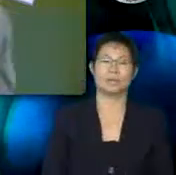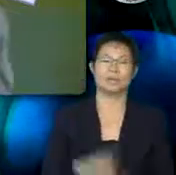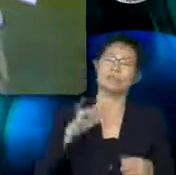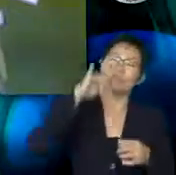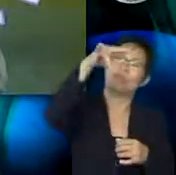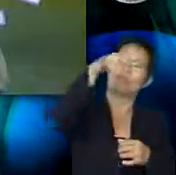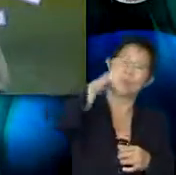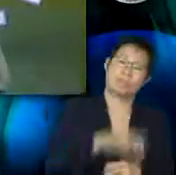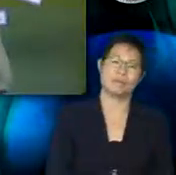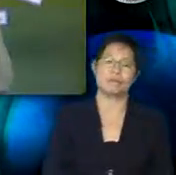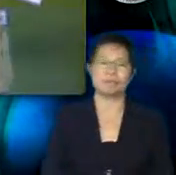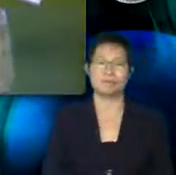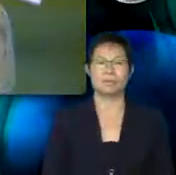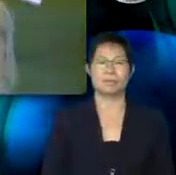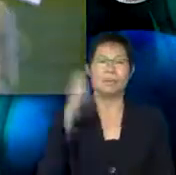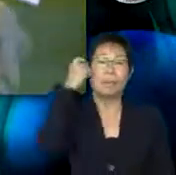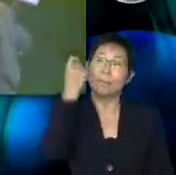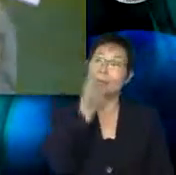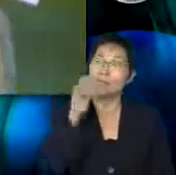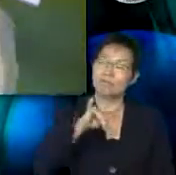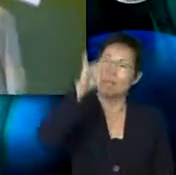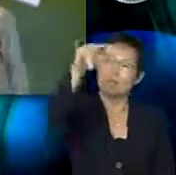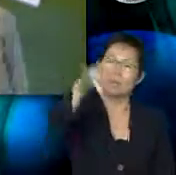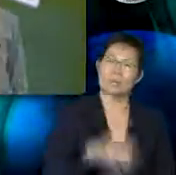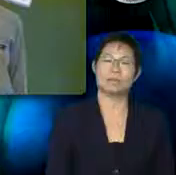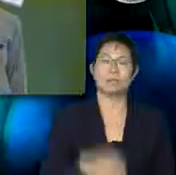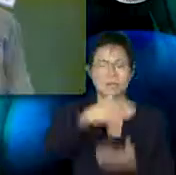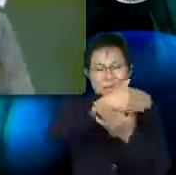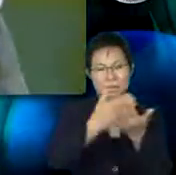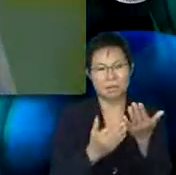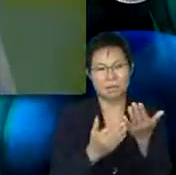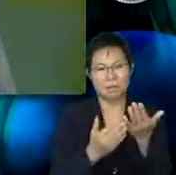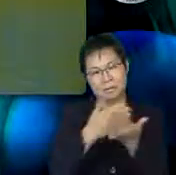Flies an aeroplane. Okay, a pilot flies an aeroplane. Okay, here are some of the